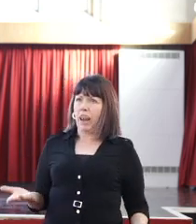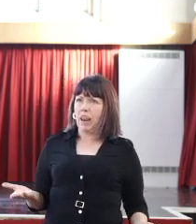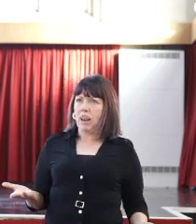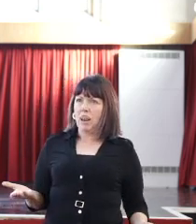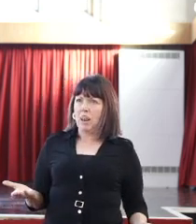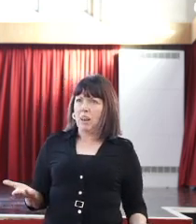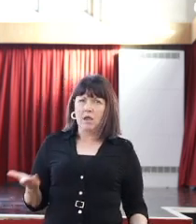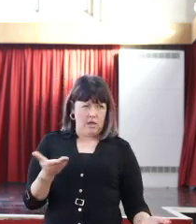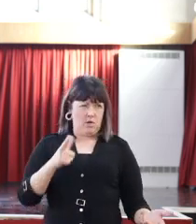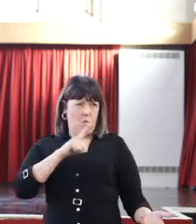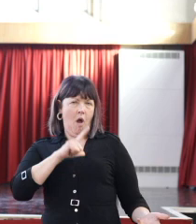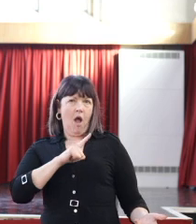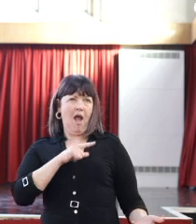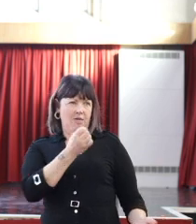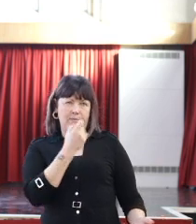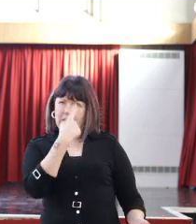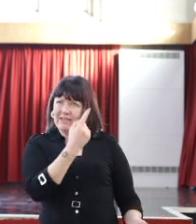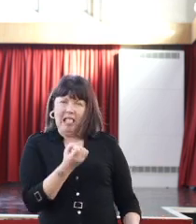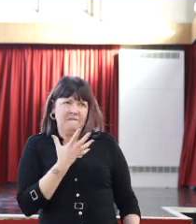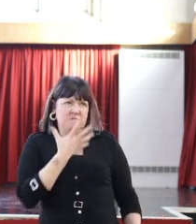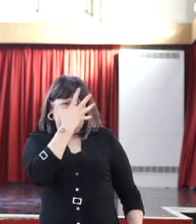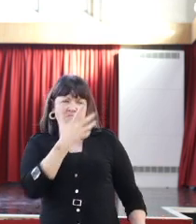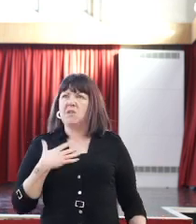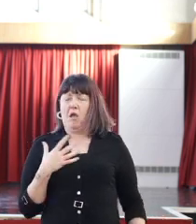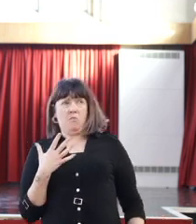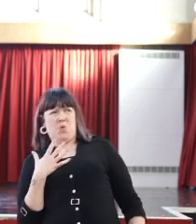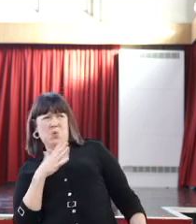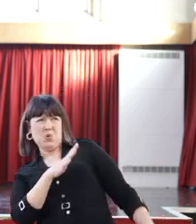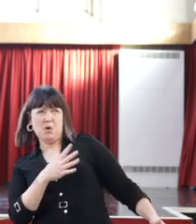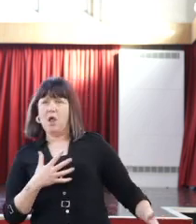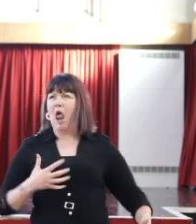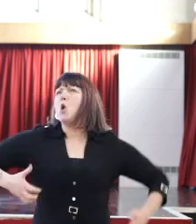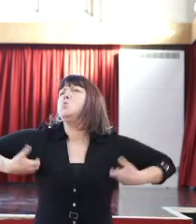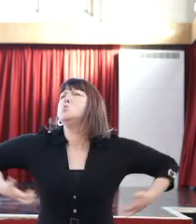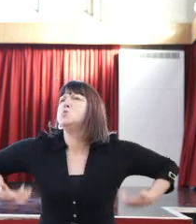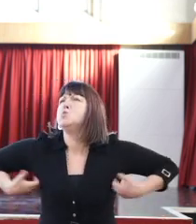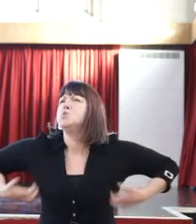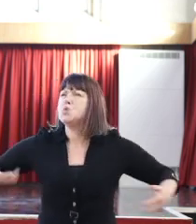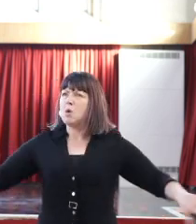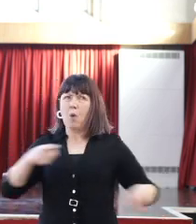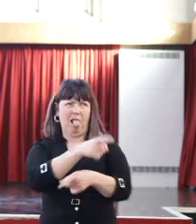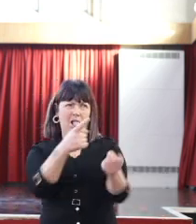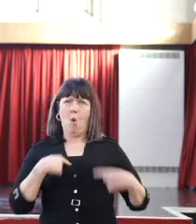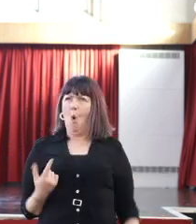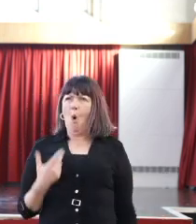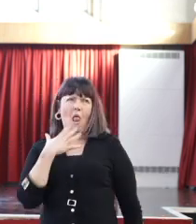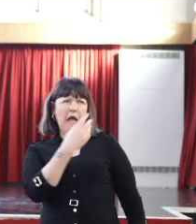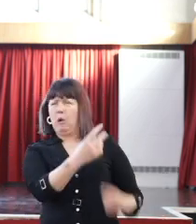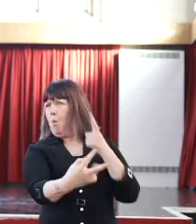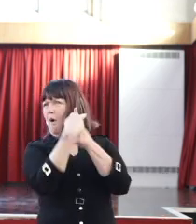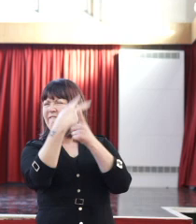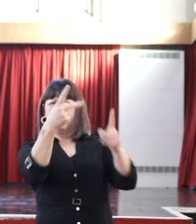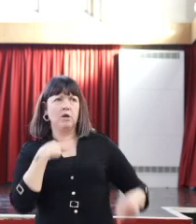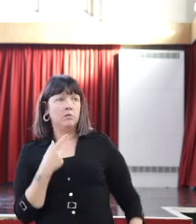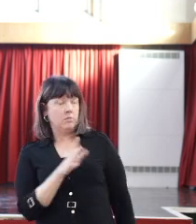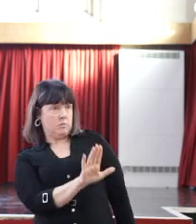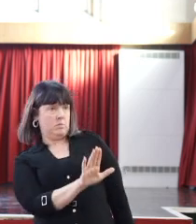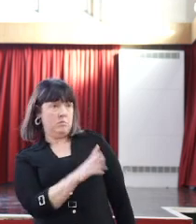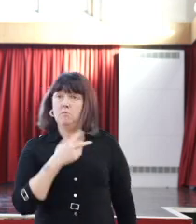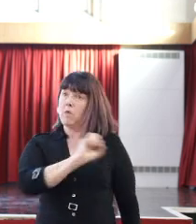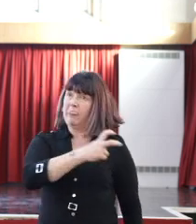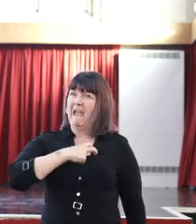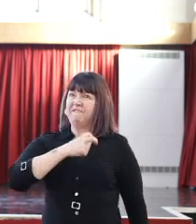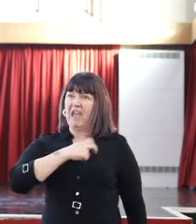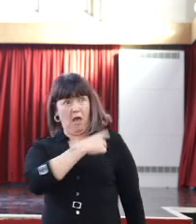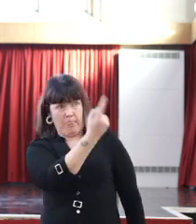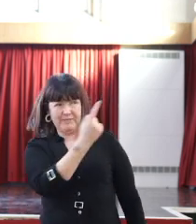Scapegoating, faces red. They bark and monkey noise and boo, and enforcing fears their fears then grew, and this normal man